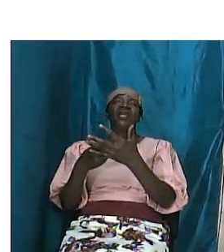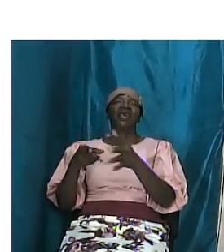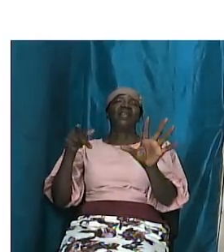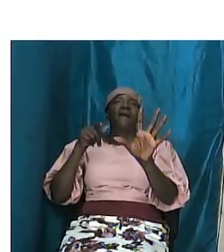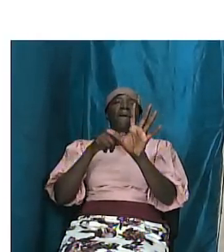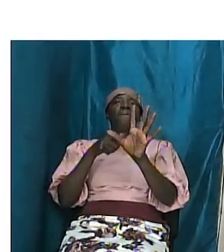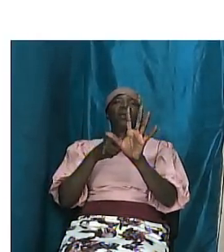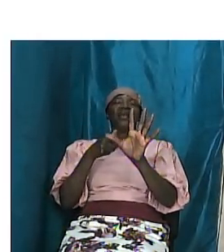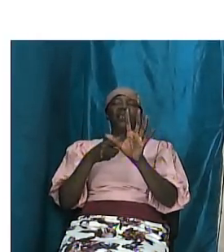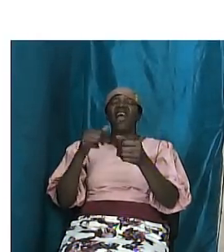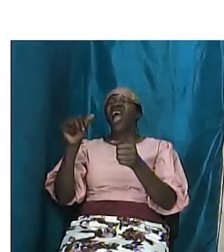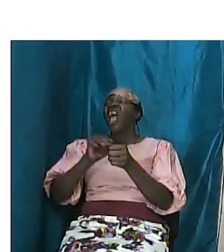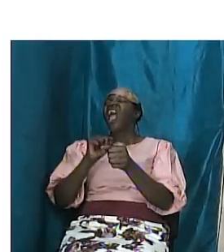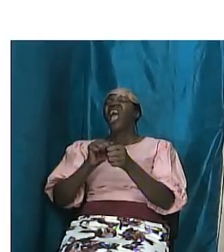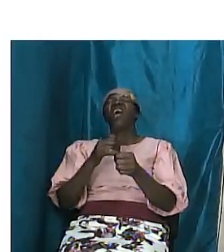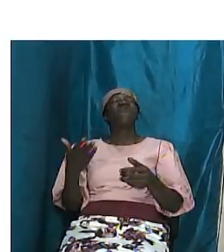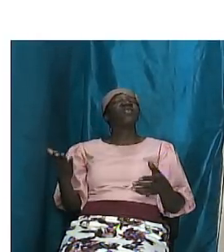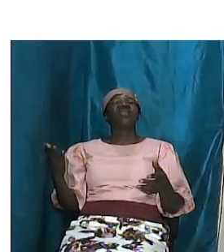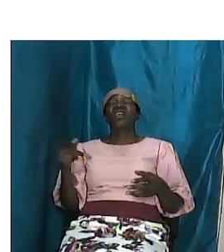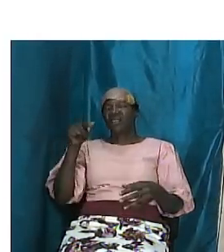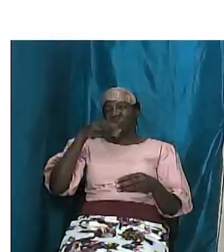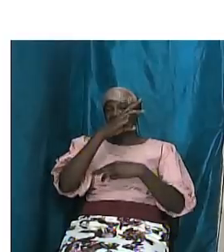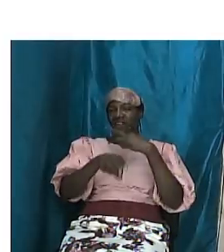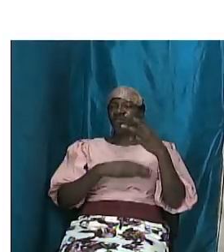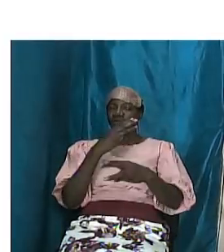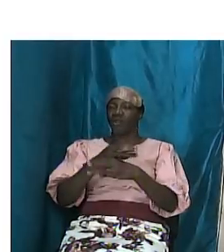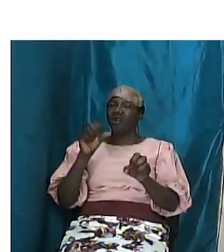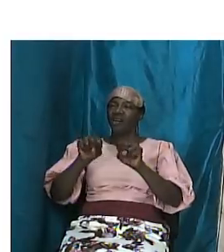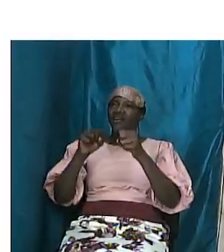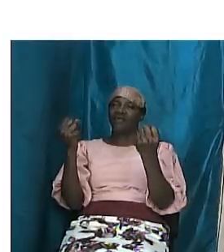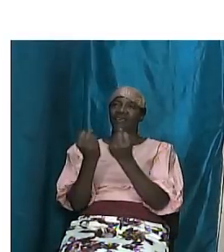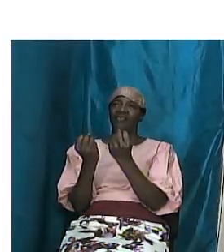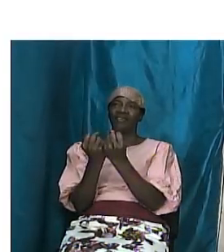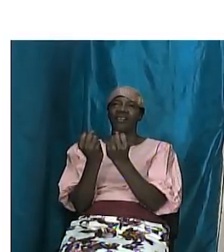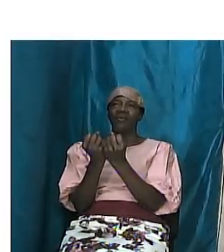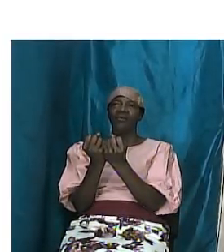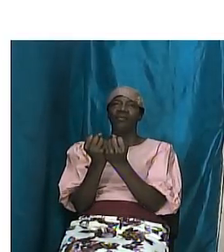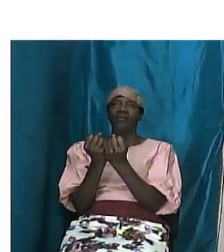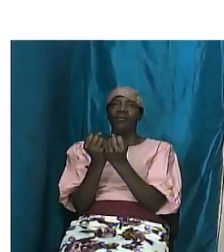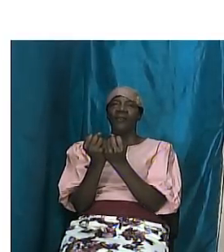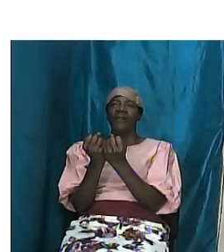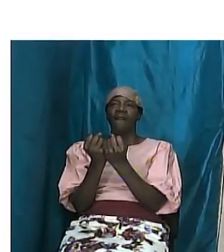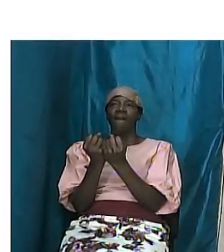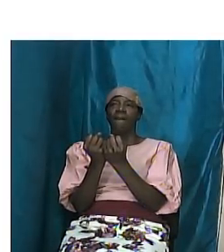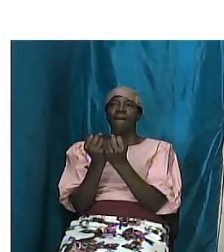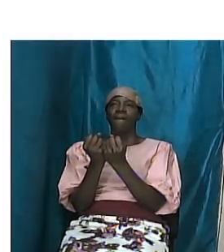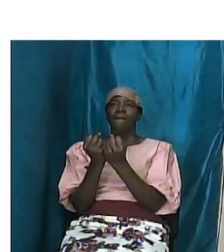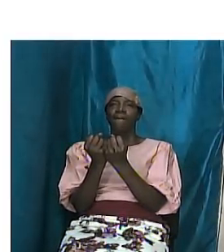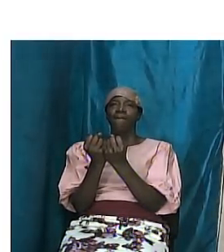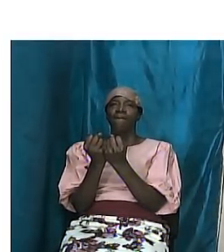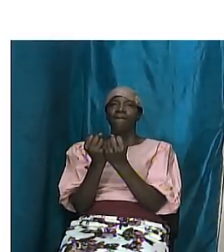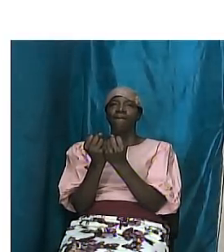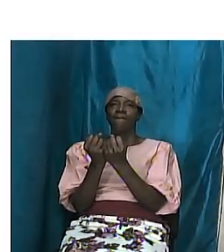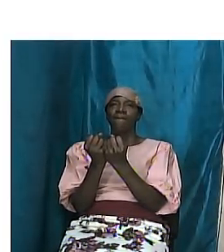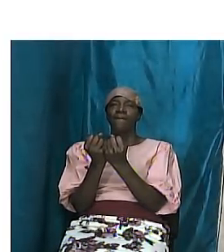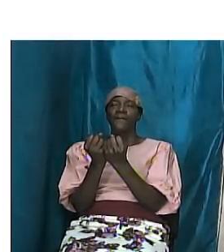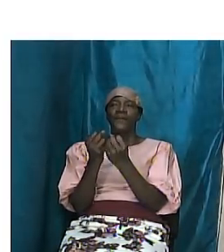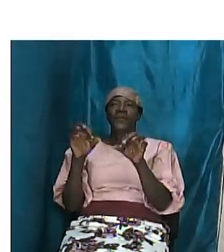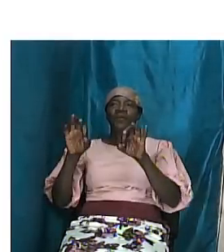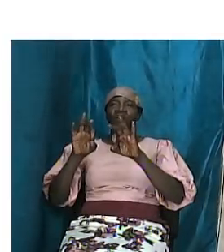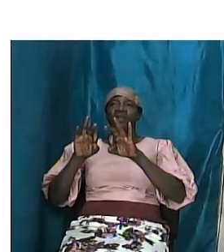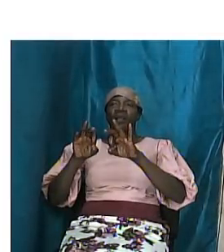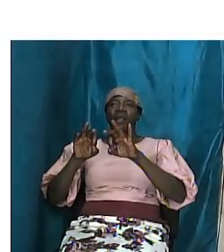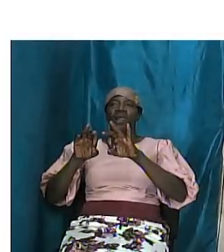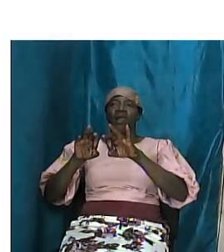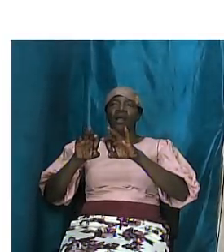the beginning of everything, the beginning of this world and the world system as we know it, the beginning of family